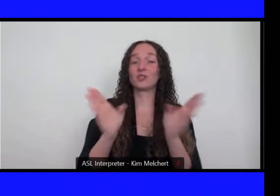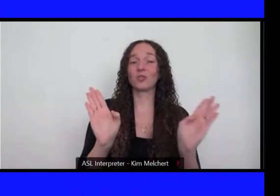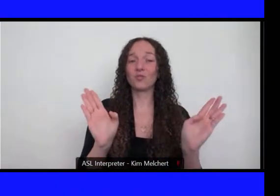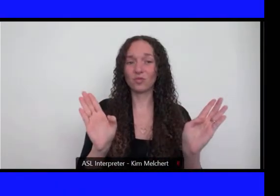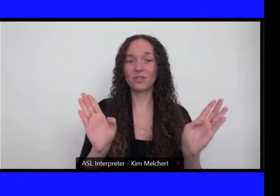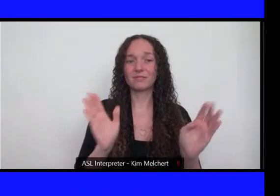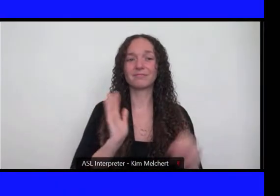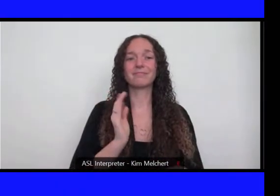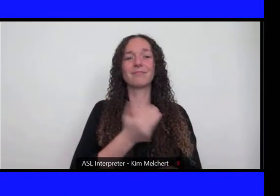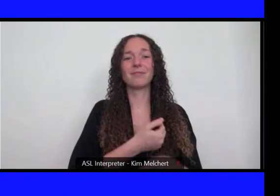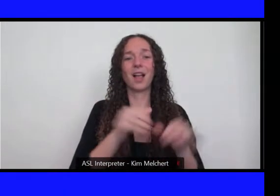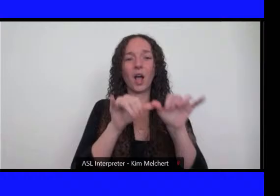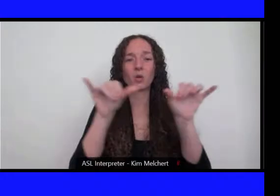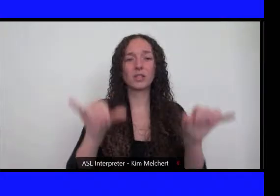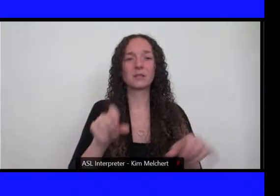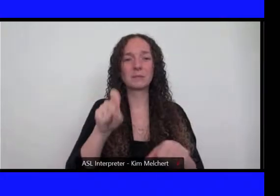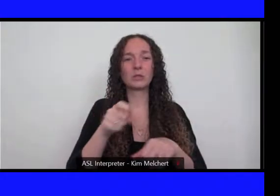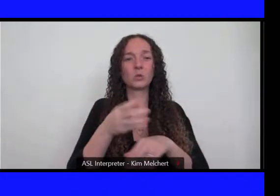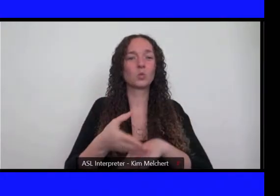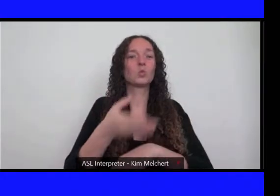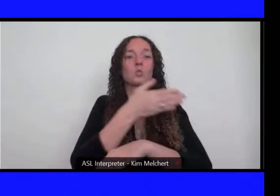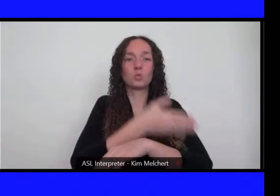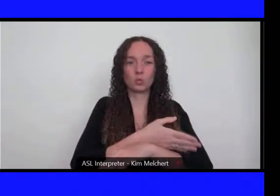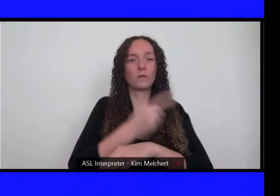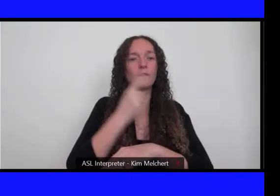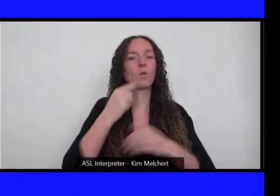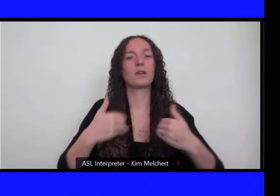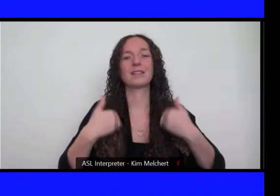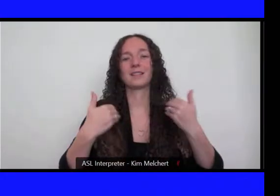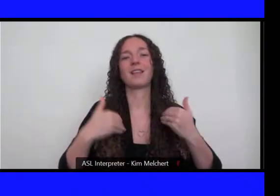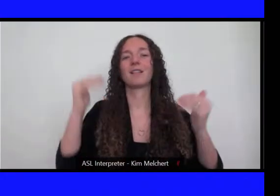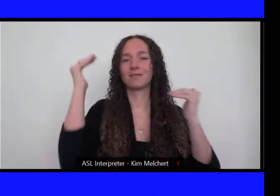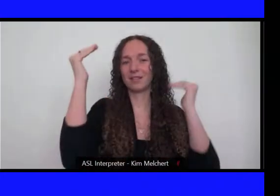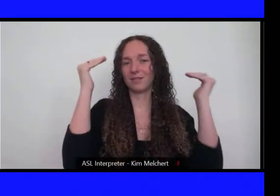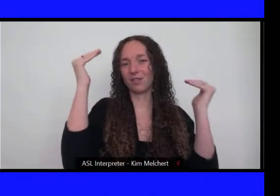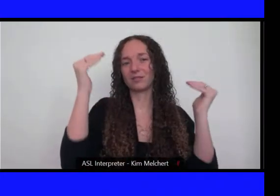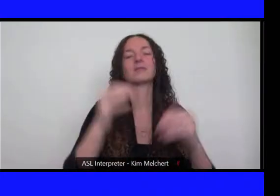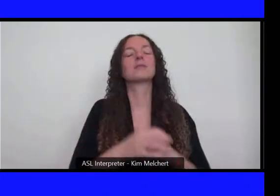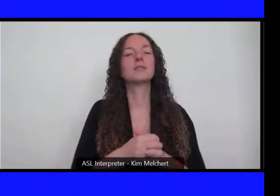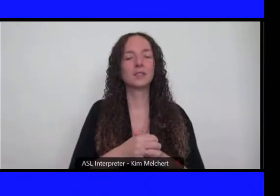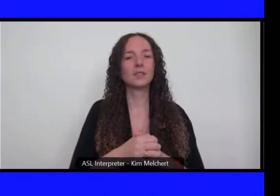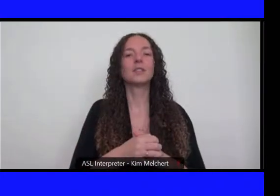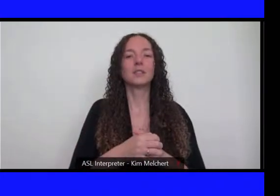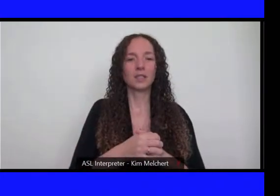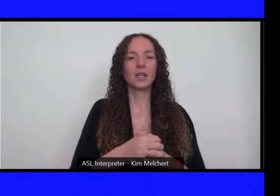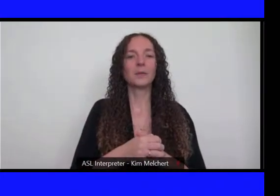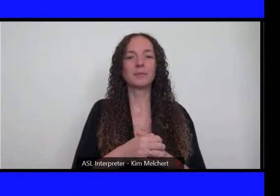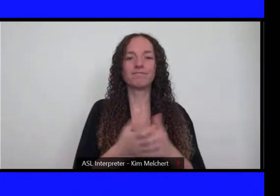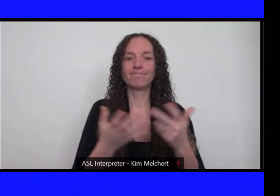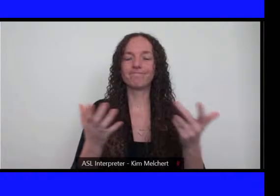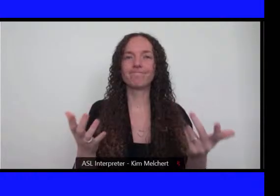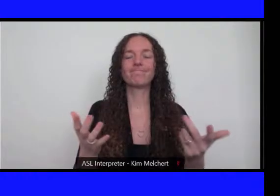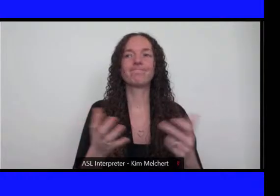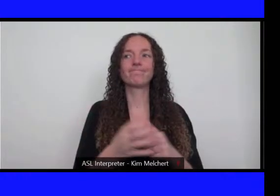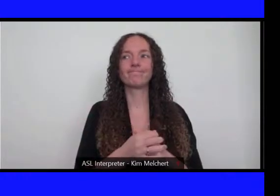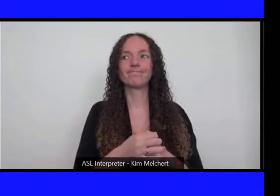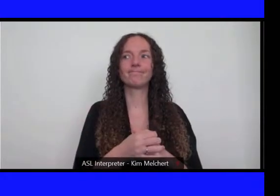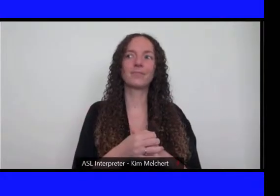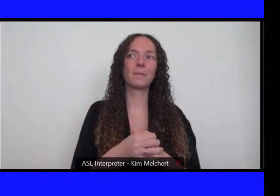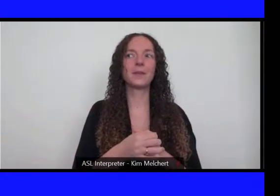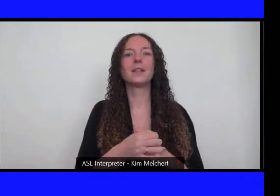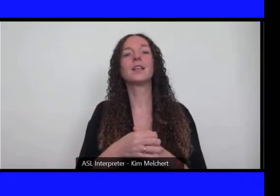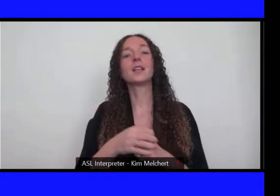of care, right? And part of our goal is to make places that people